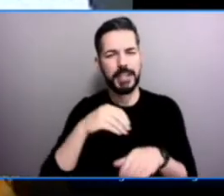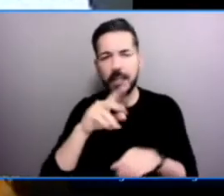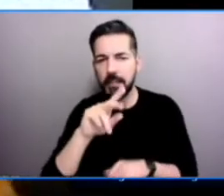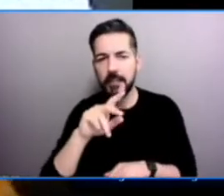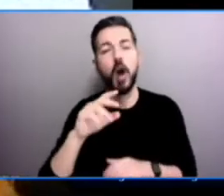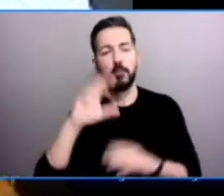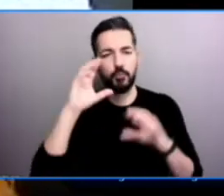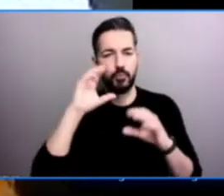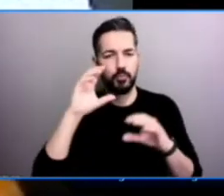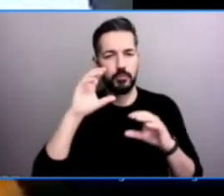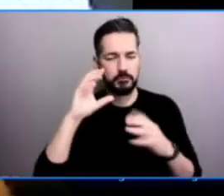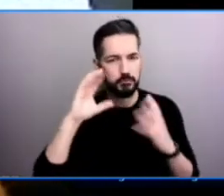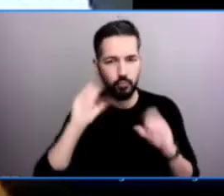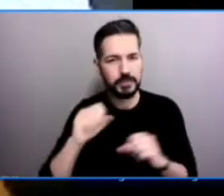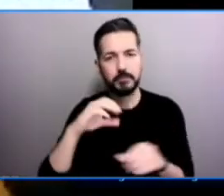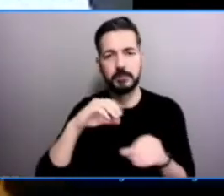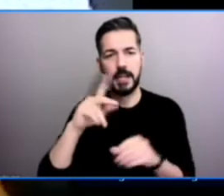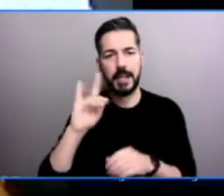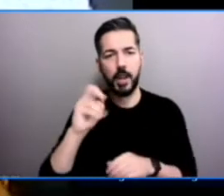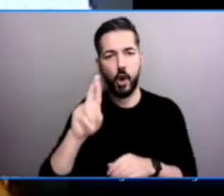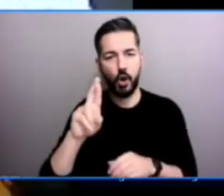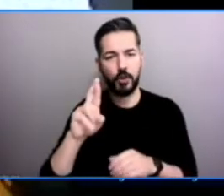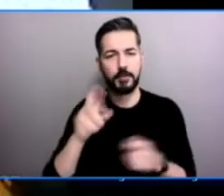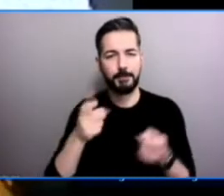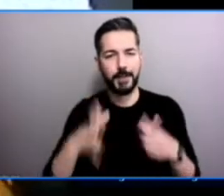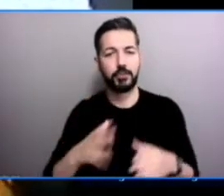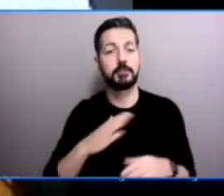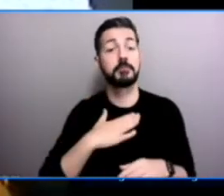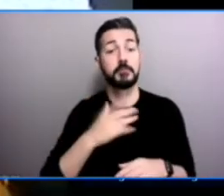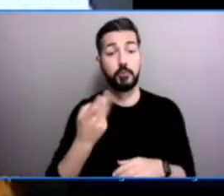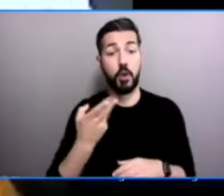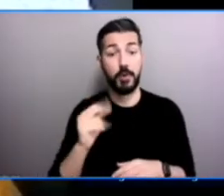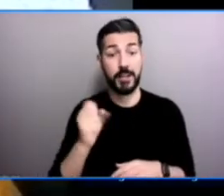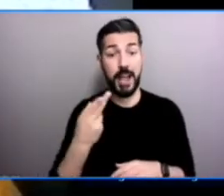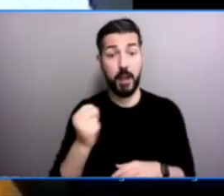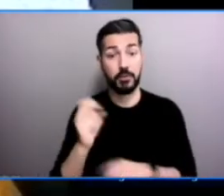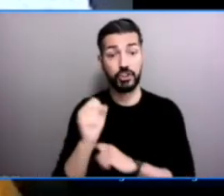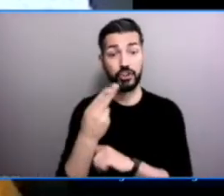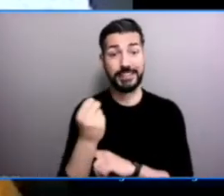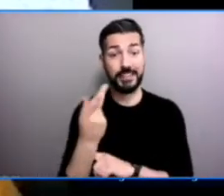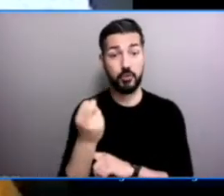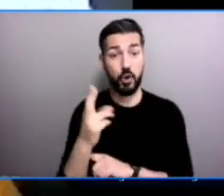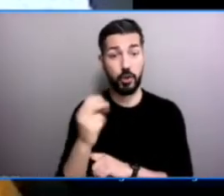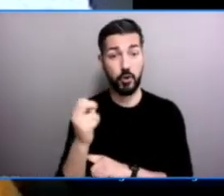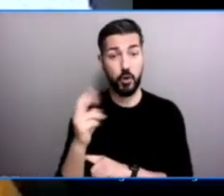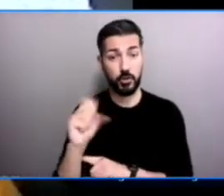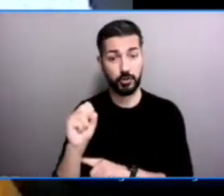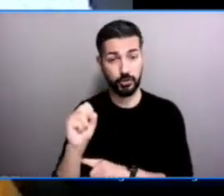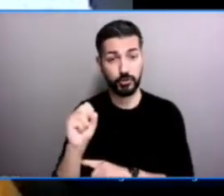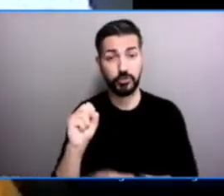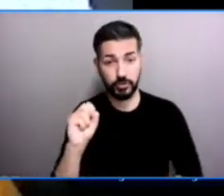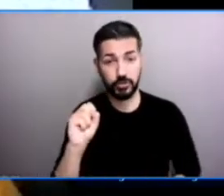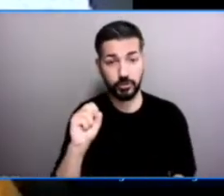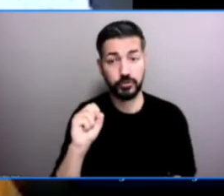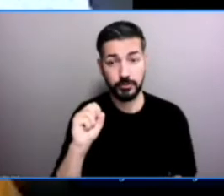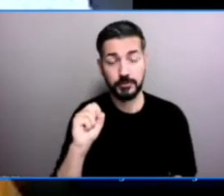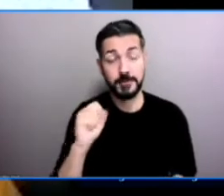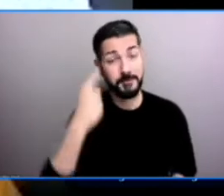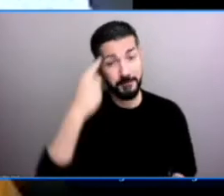just challenged and undermined throughout this campaign, especially as women of color leading on paid family and medical leave in the